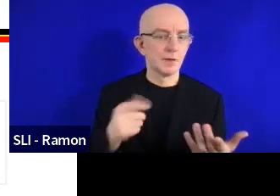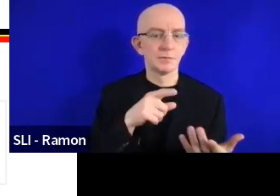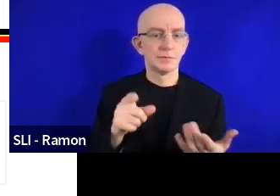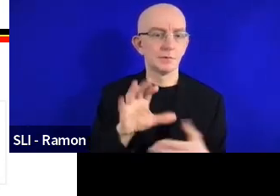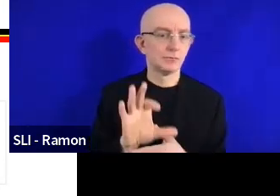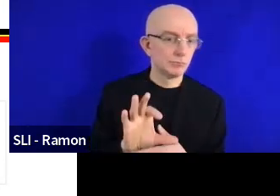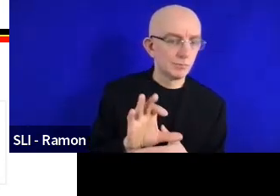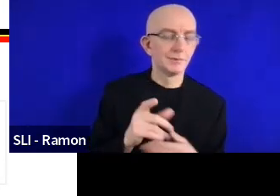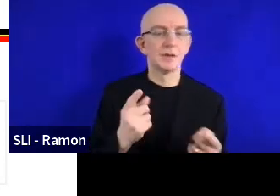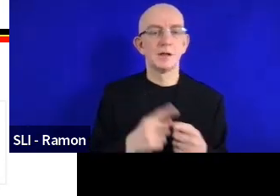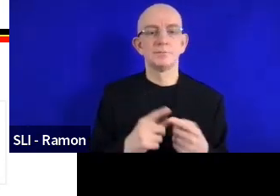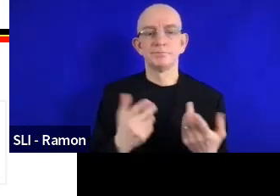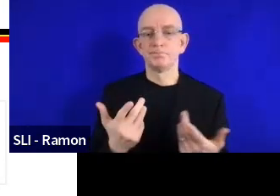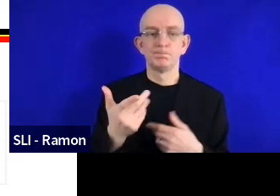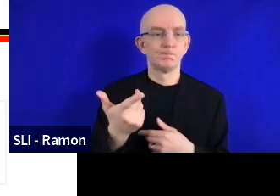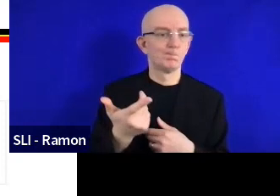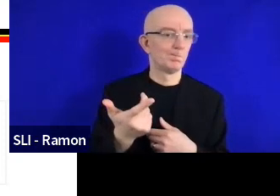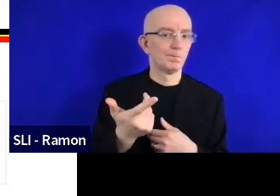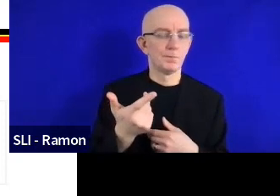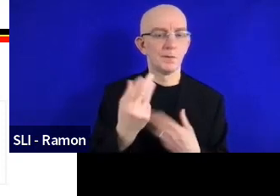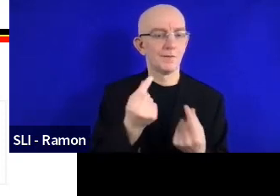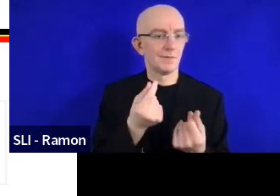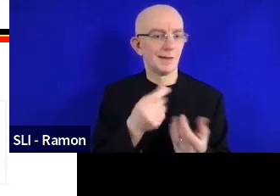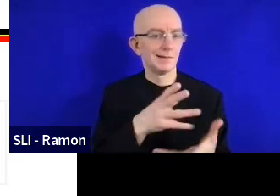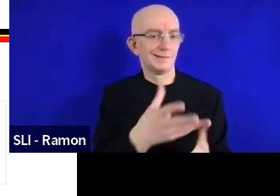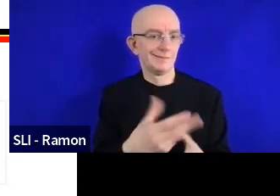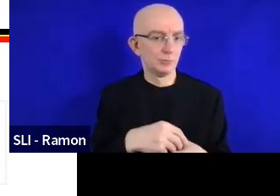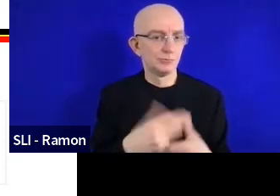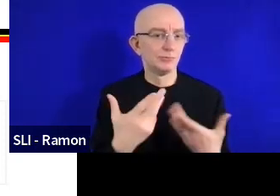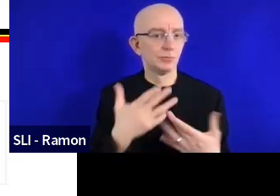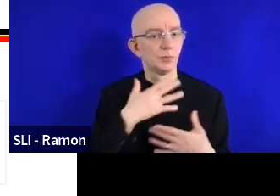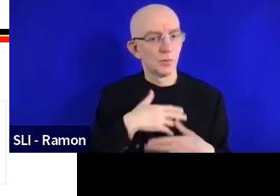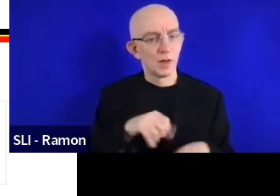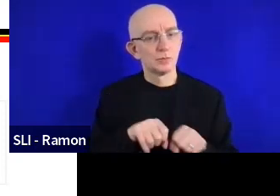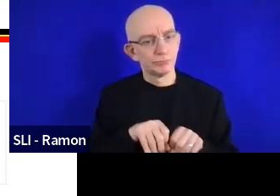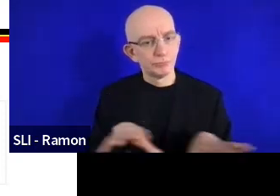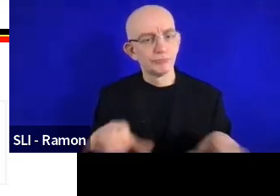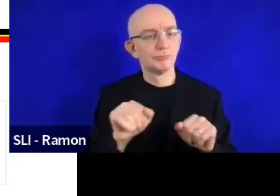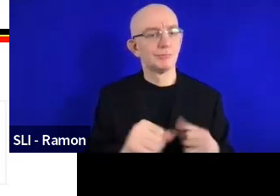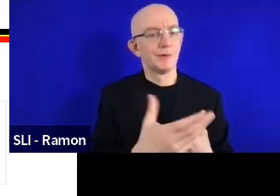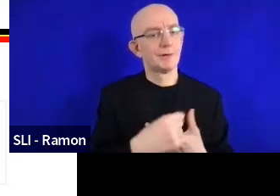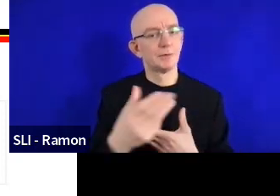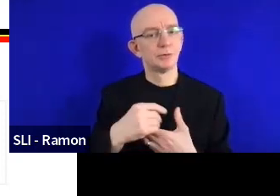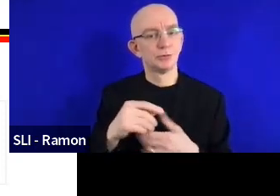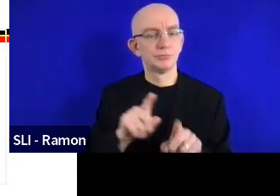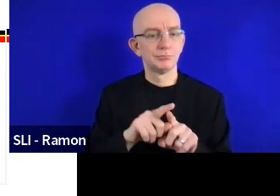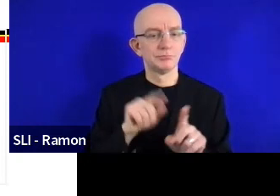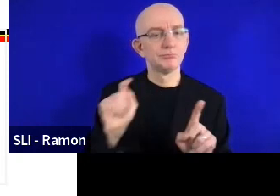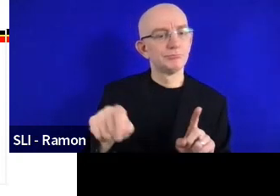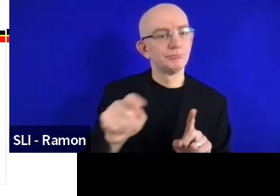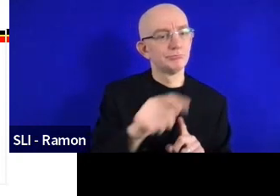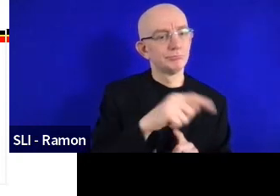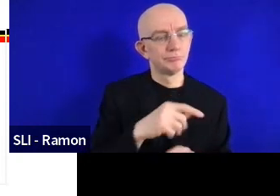want to develop a new social protection strategy based on the lessons that we have learned from this